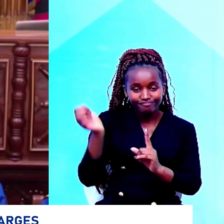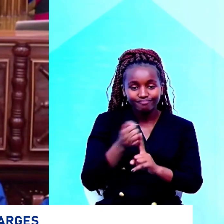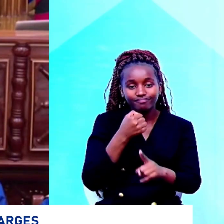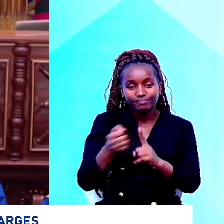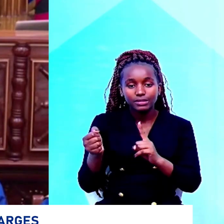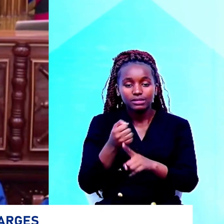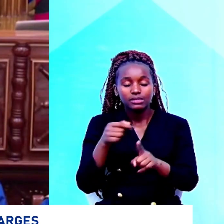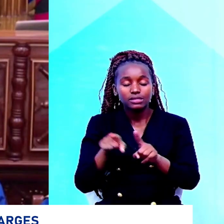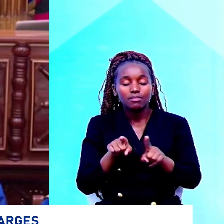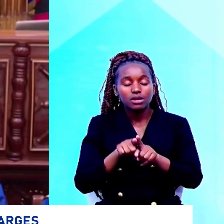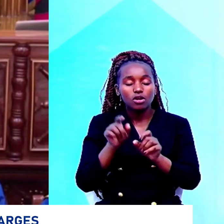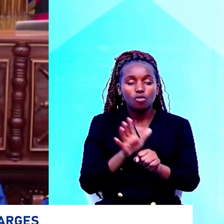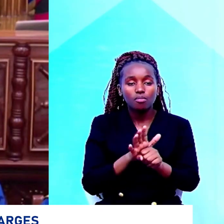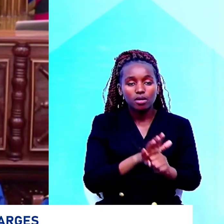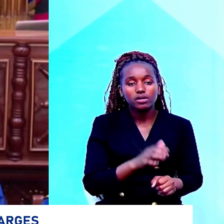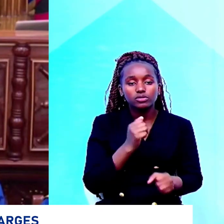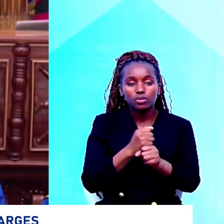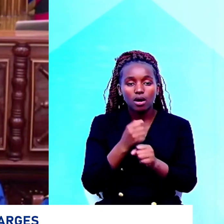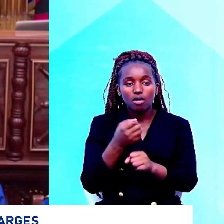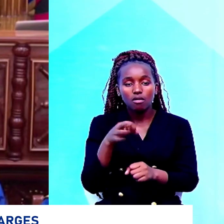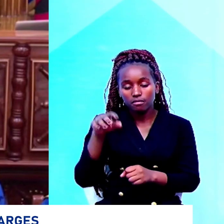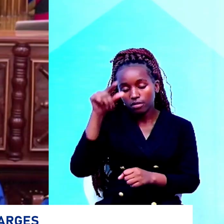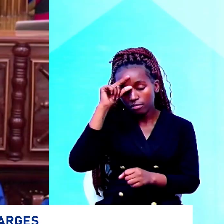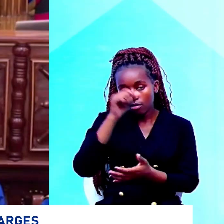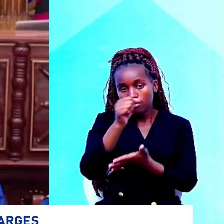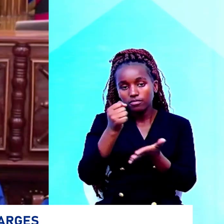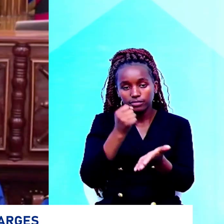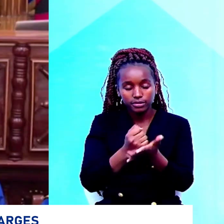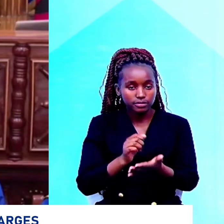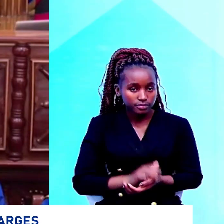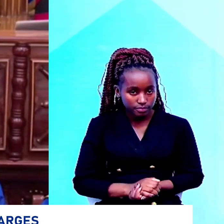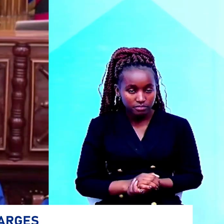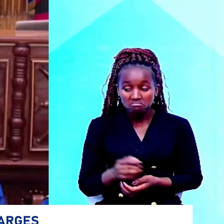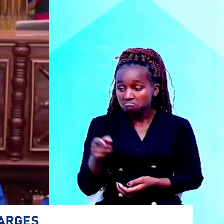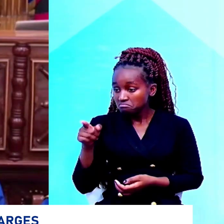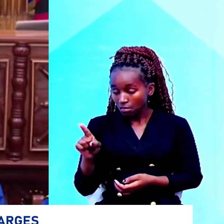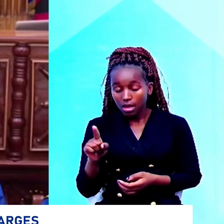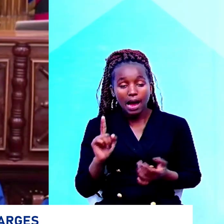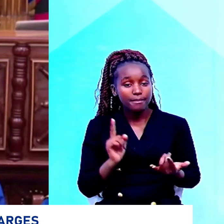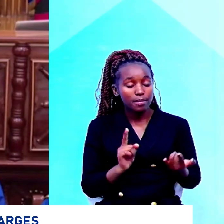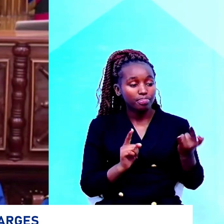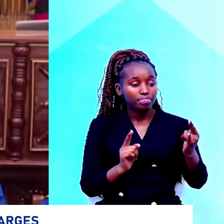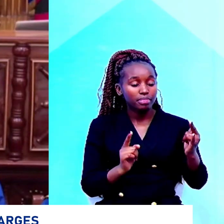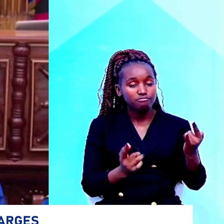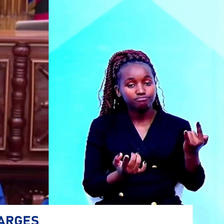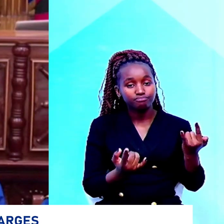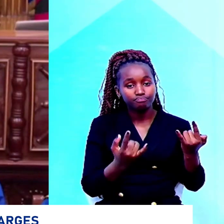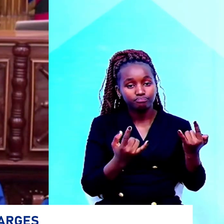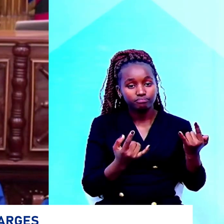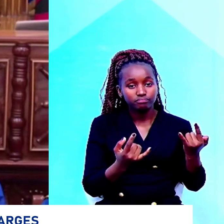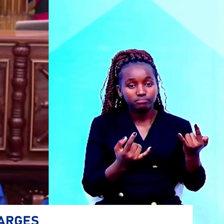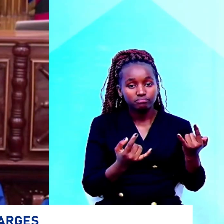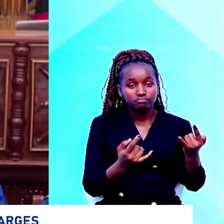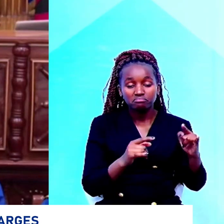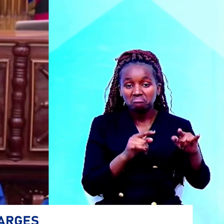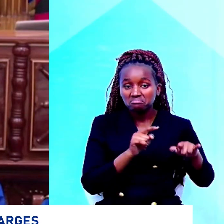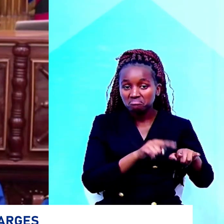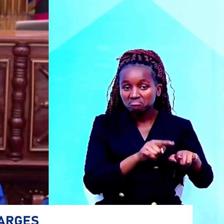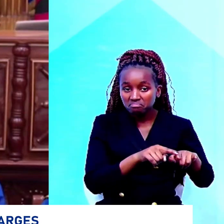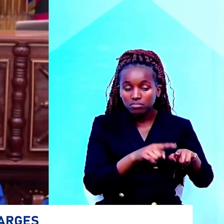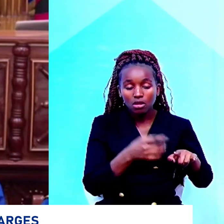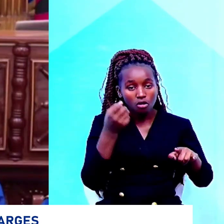of the governor's office. B, breaching public trust by making divisive, derogative,